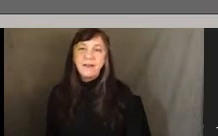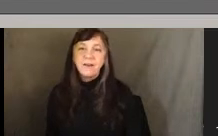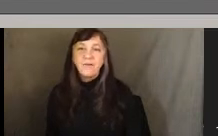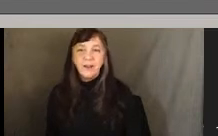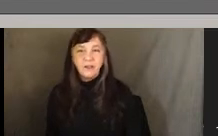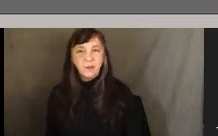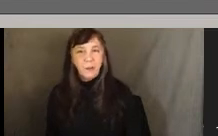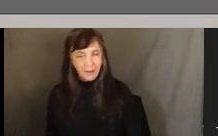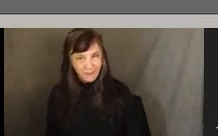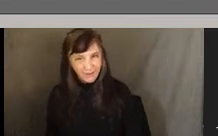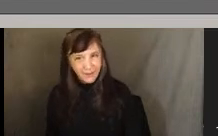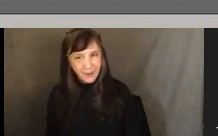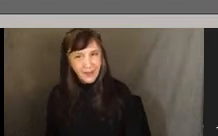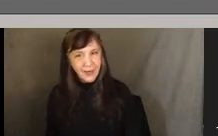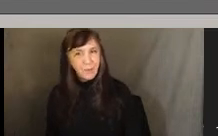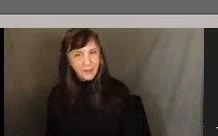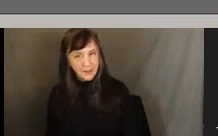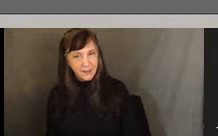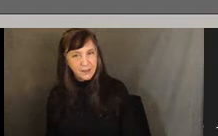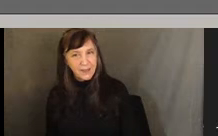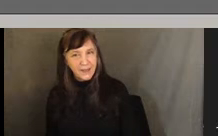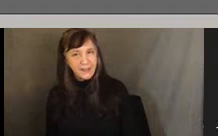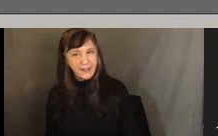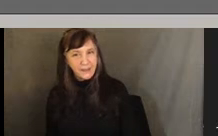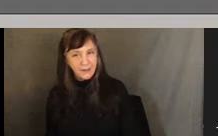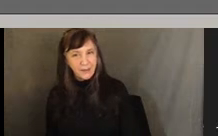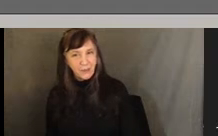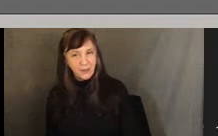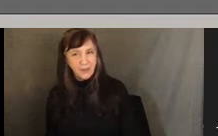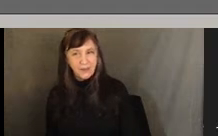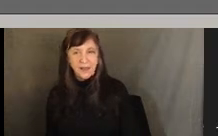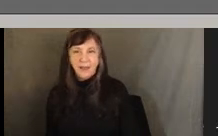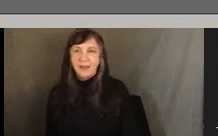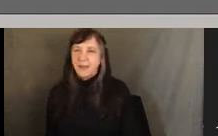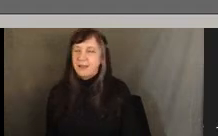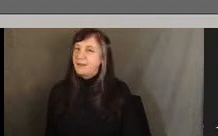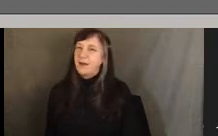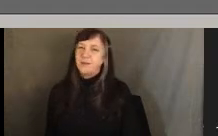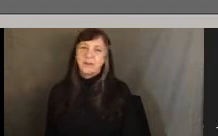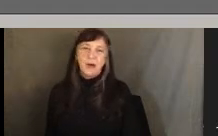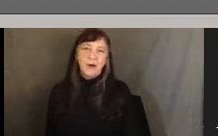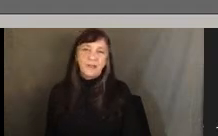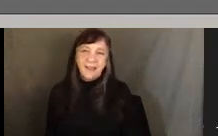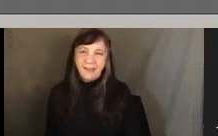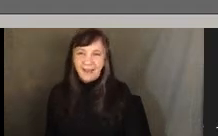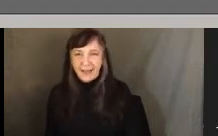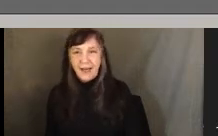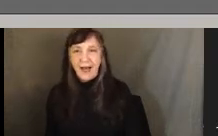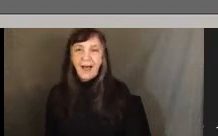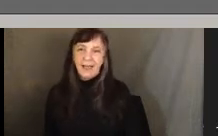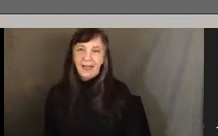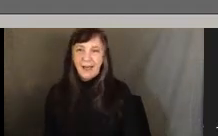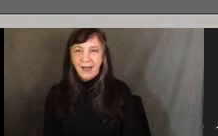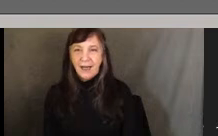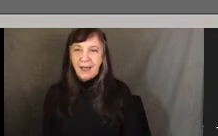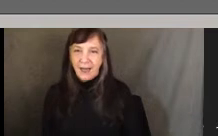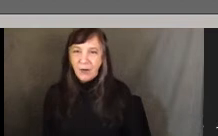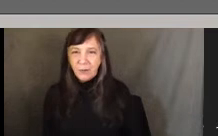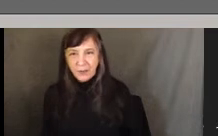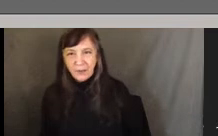And they could finger spell. So they had basic signing skills, I was so excited, like,